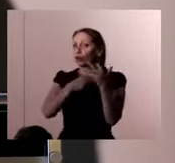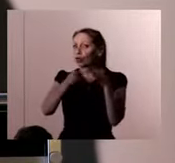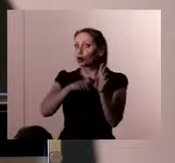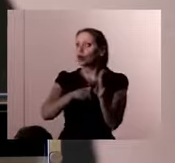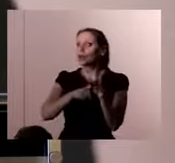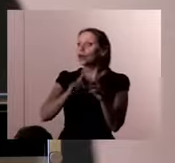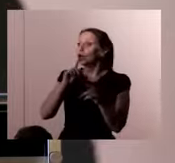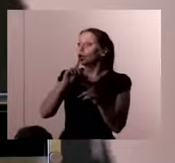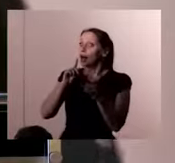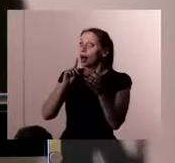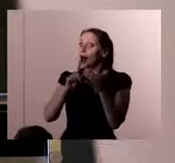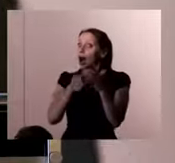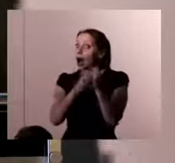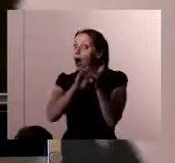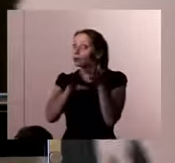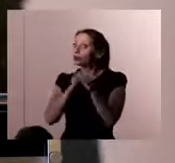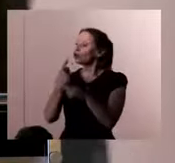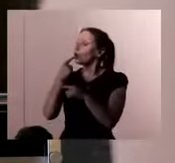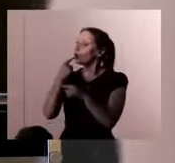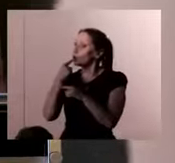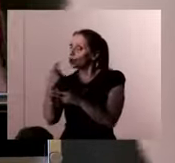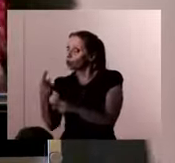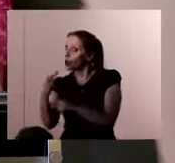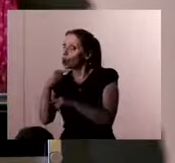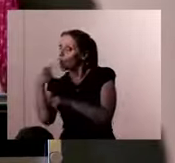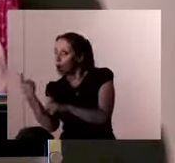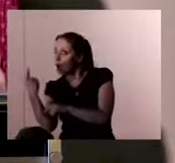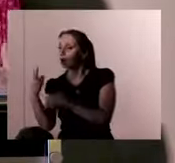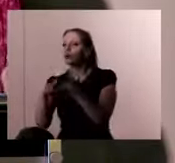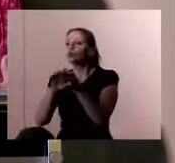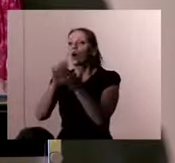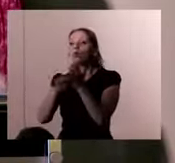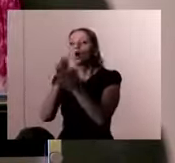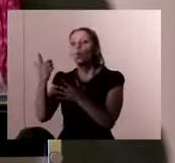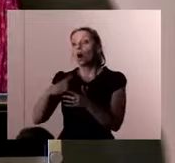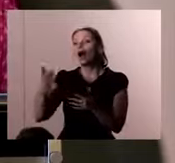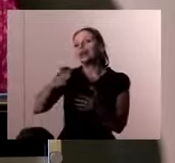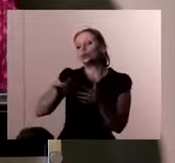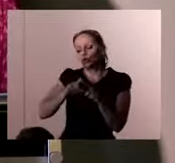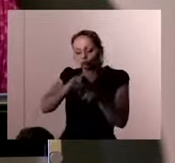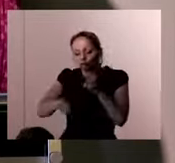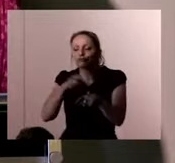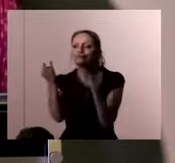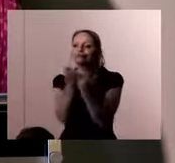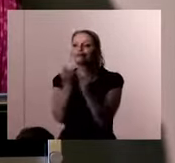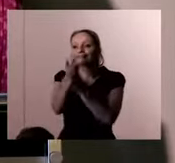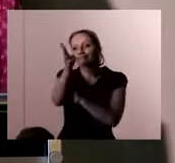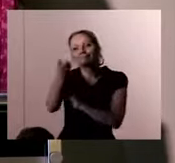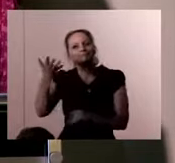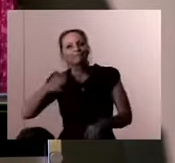Winfrey. So apparently he minimized his misdemeanors so he could get a chance to ride again.